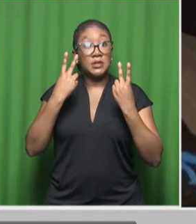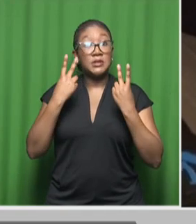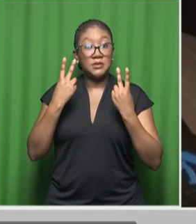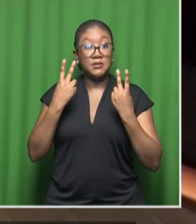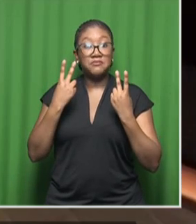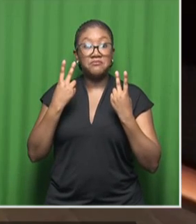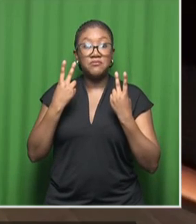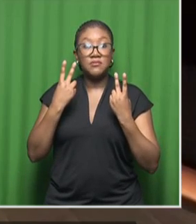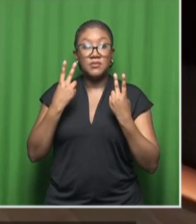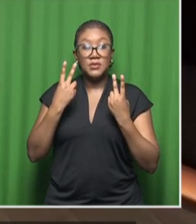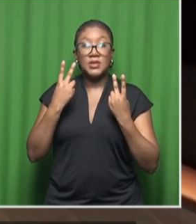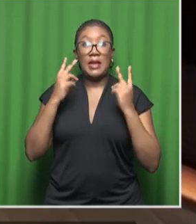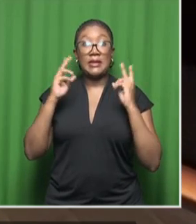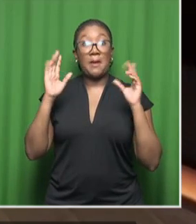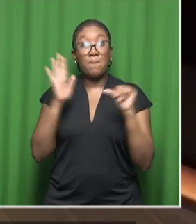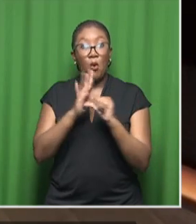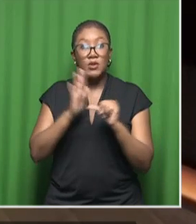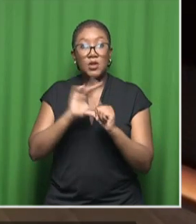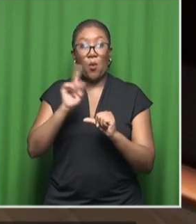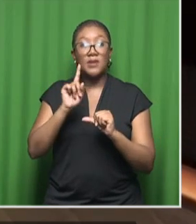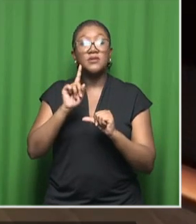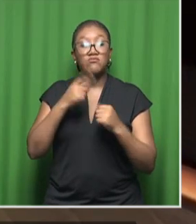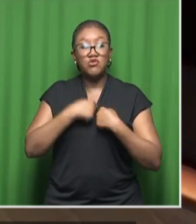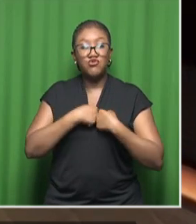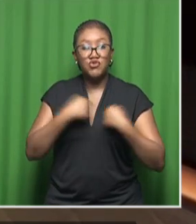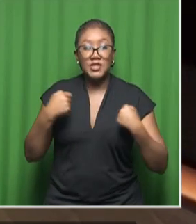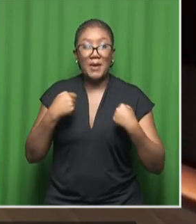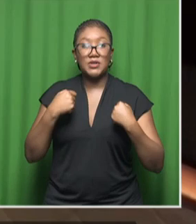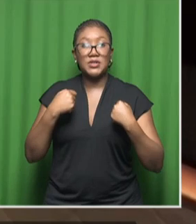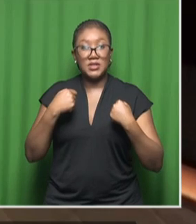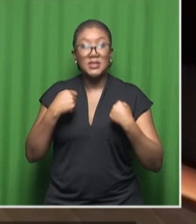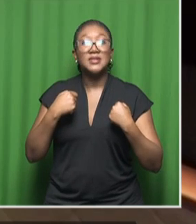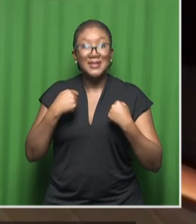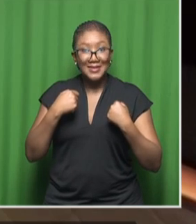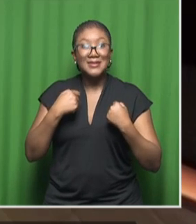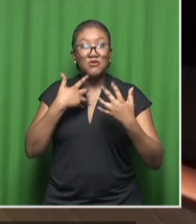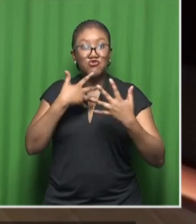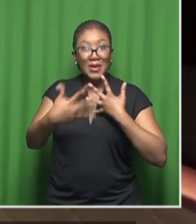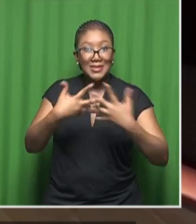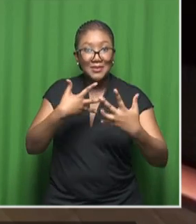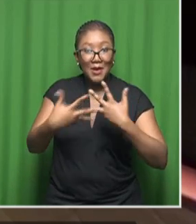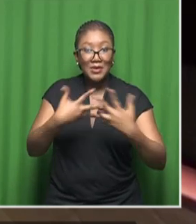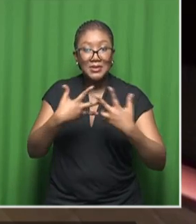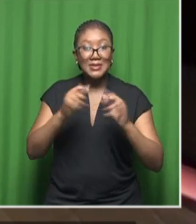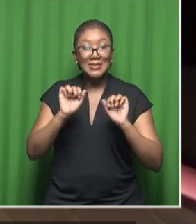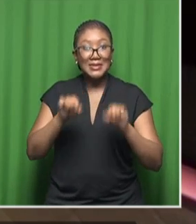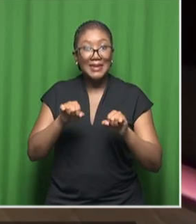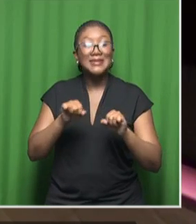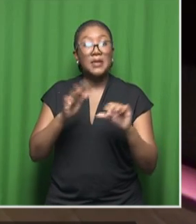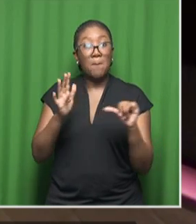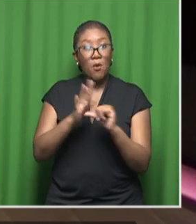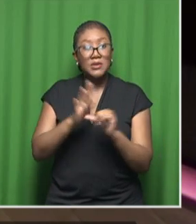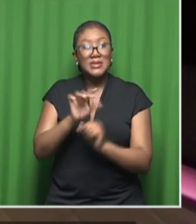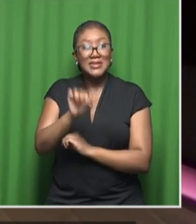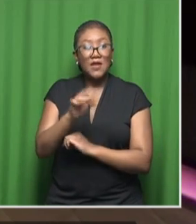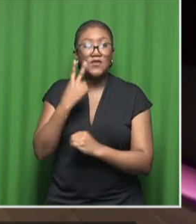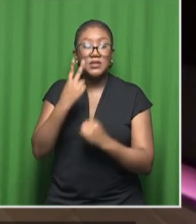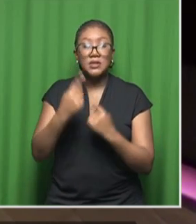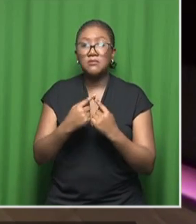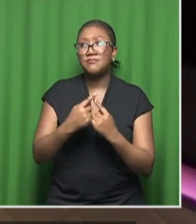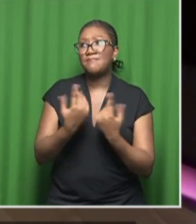that transparency is the new trend. Well, it's more of